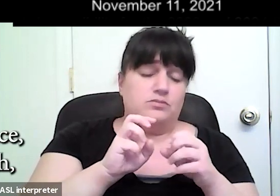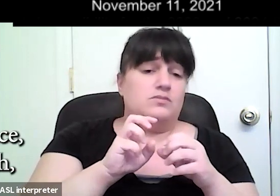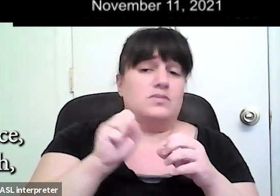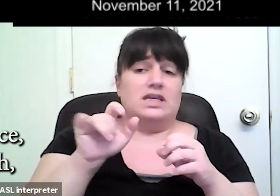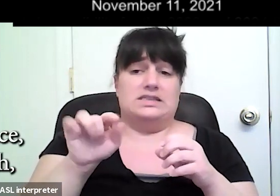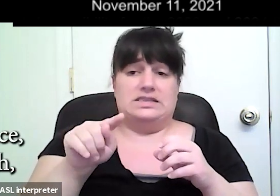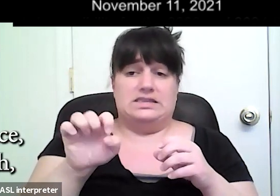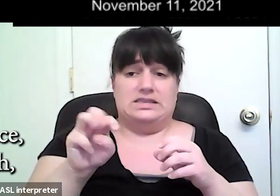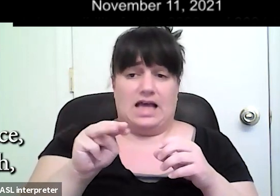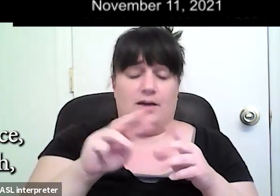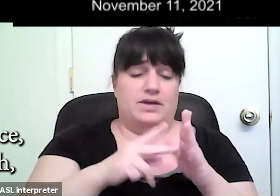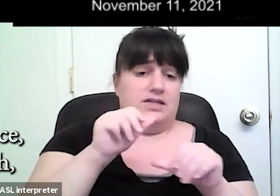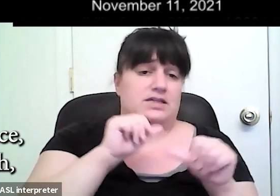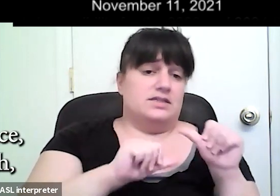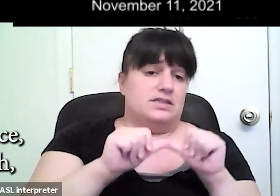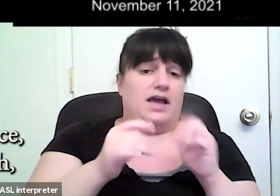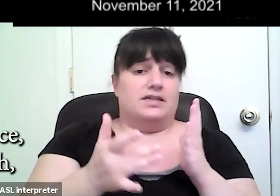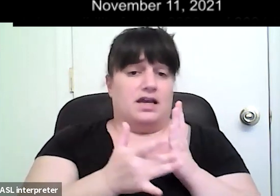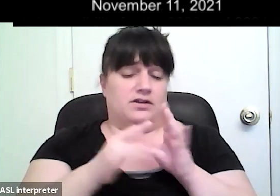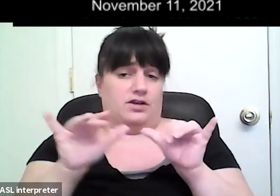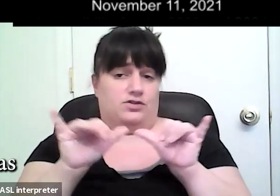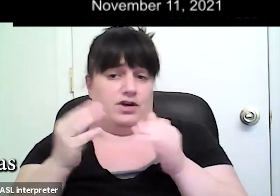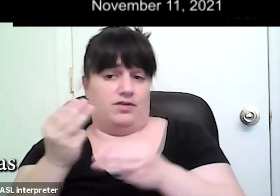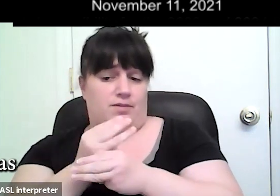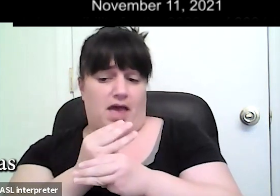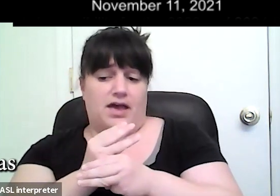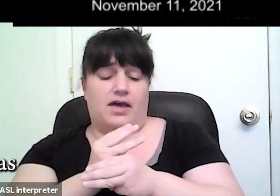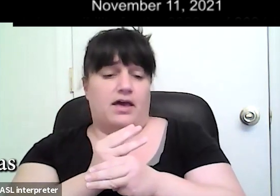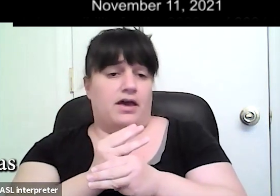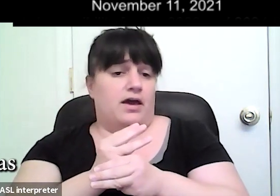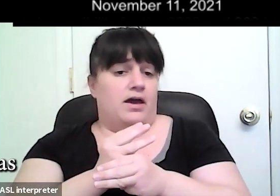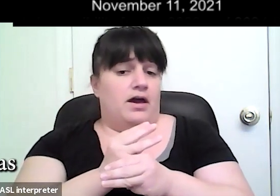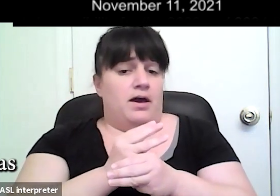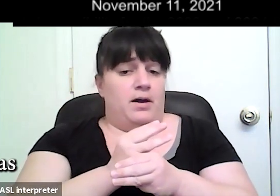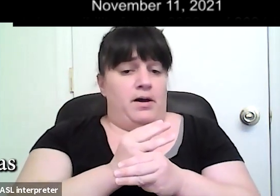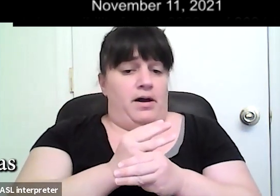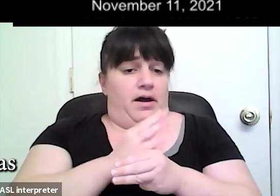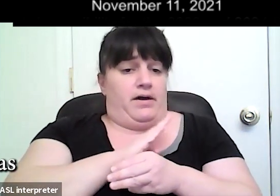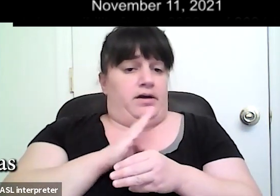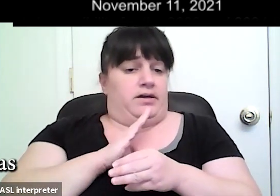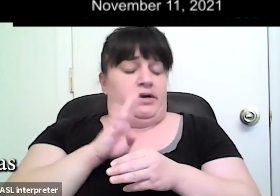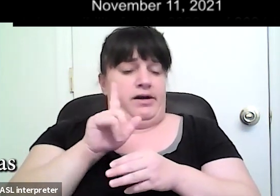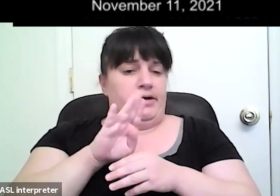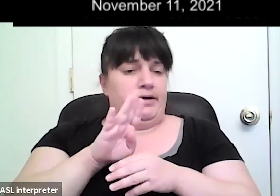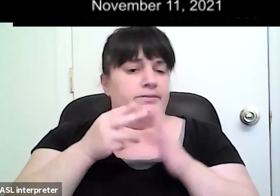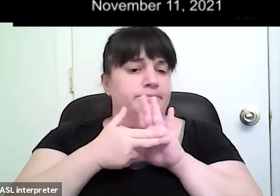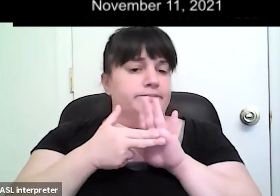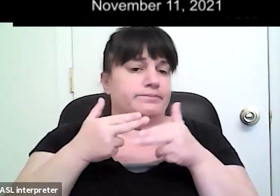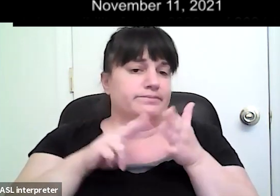an acronym for Science, Technology, Engineering, and Math. And the Bureau of Labor defines it